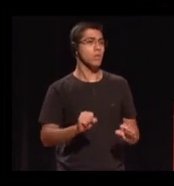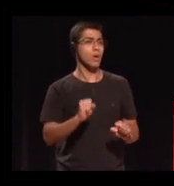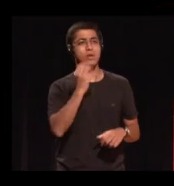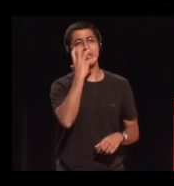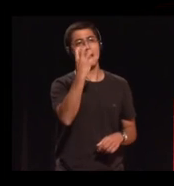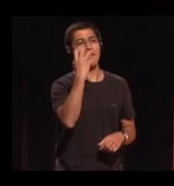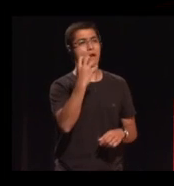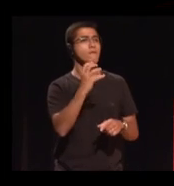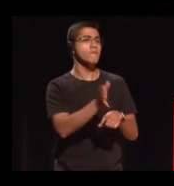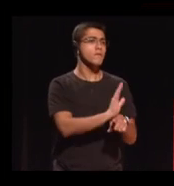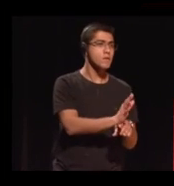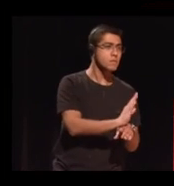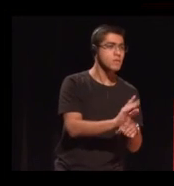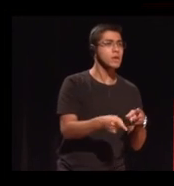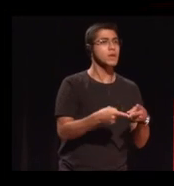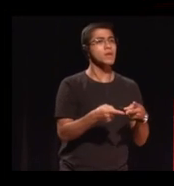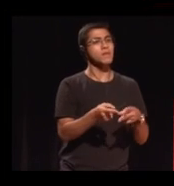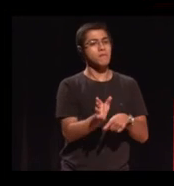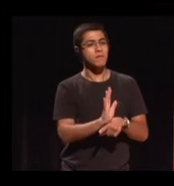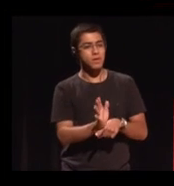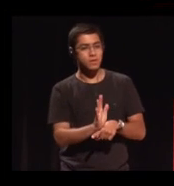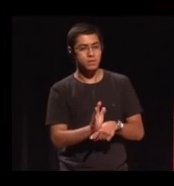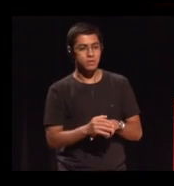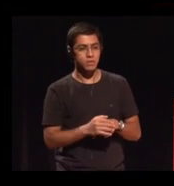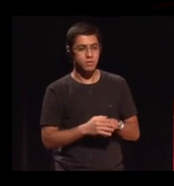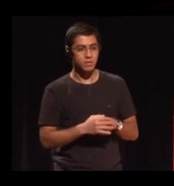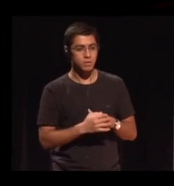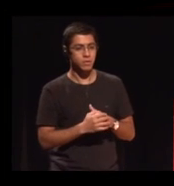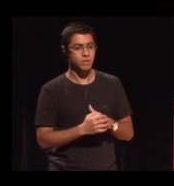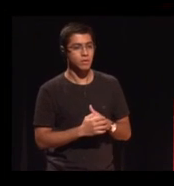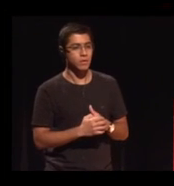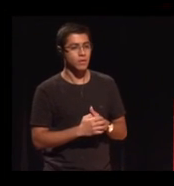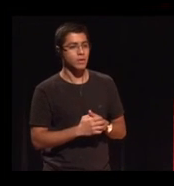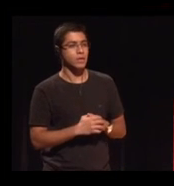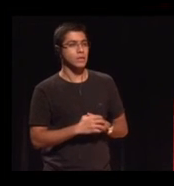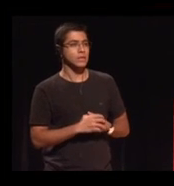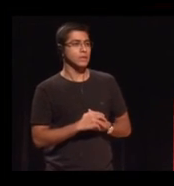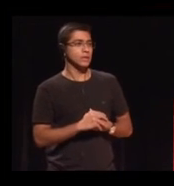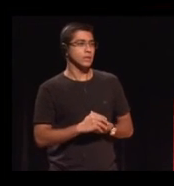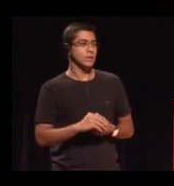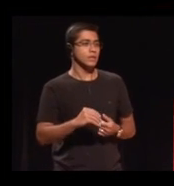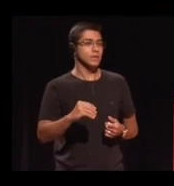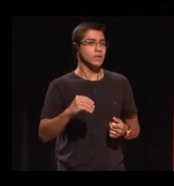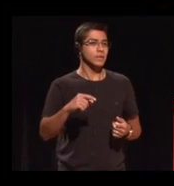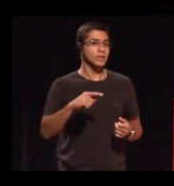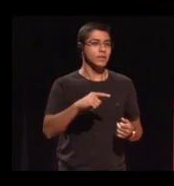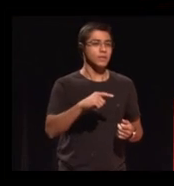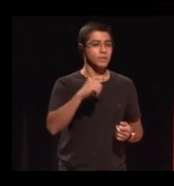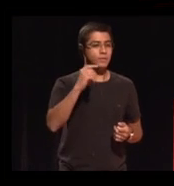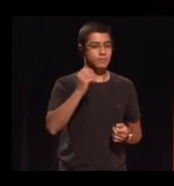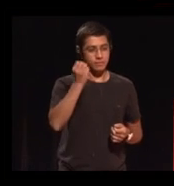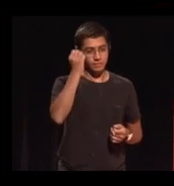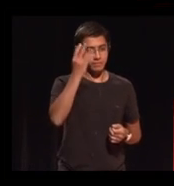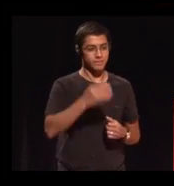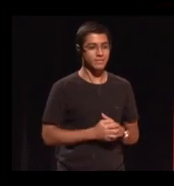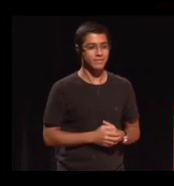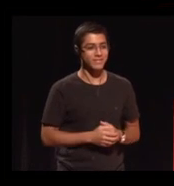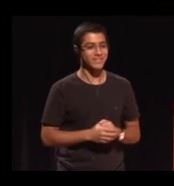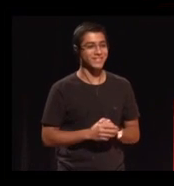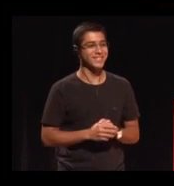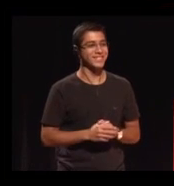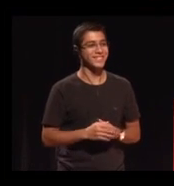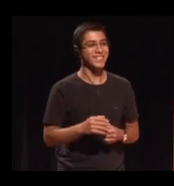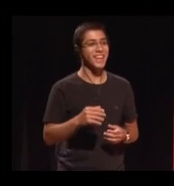the depth information. So it's becoming volumetric video because the depth information is recorded. And so we invited